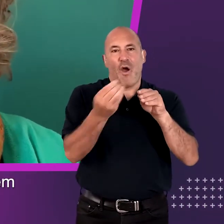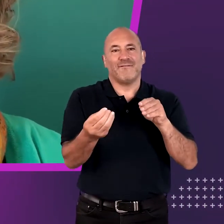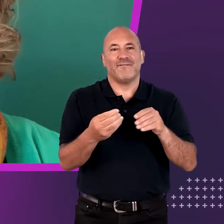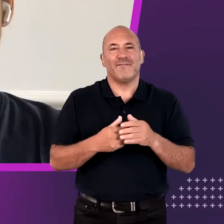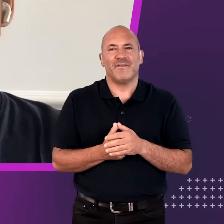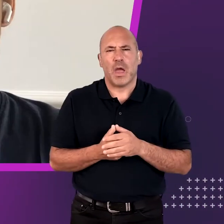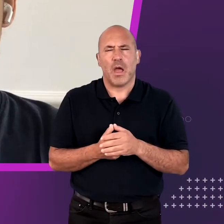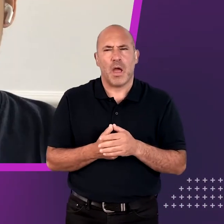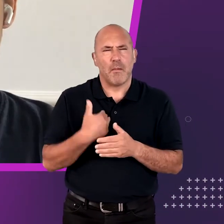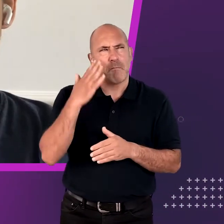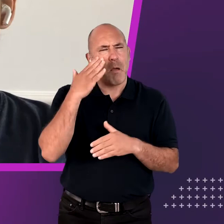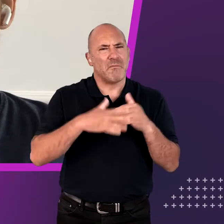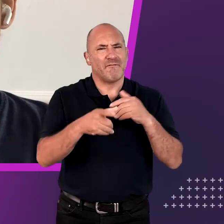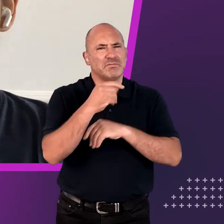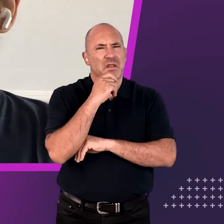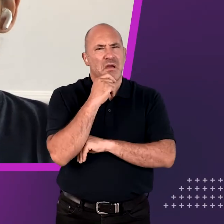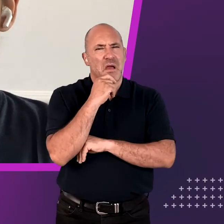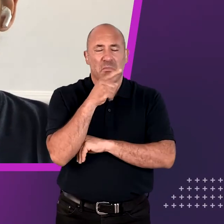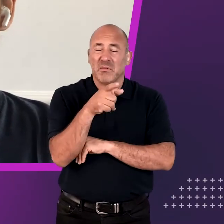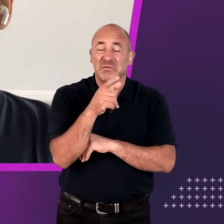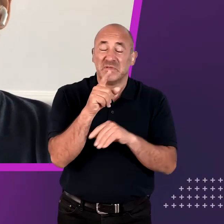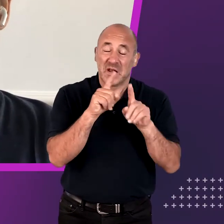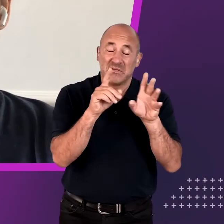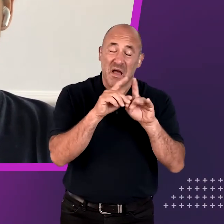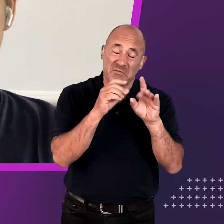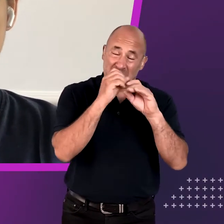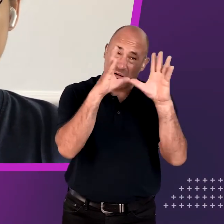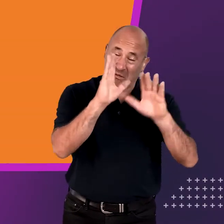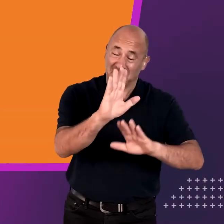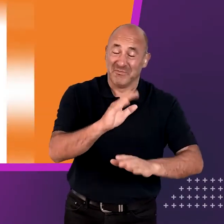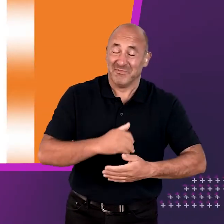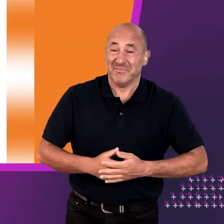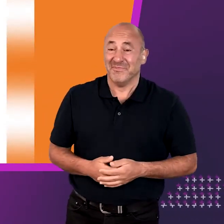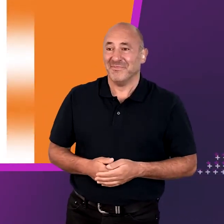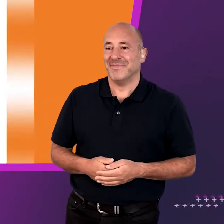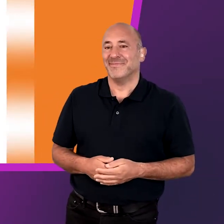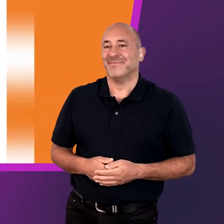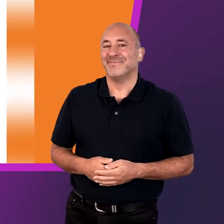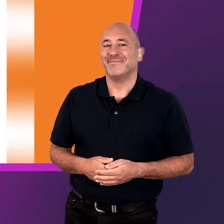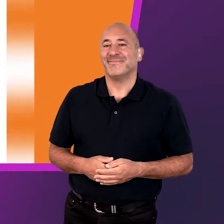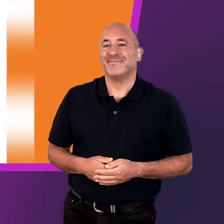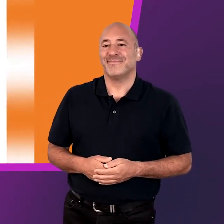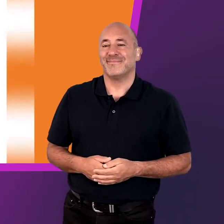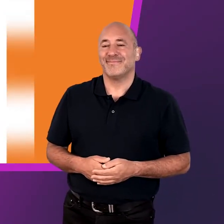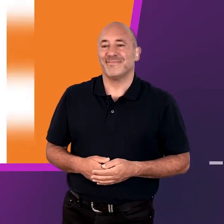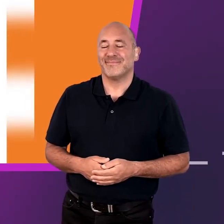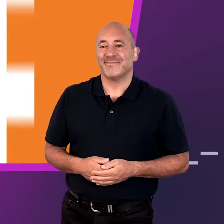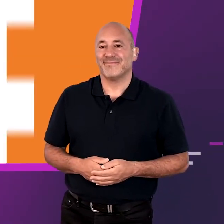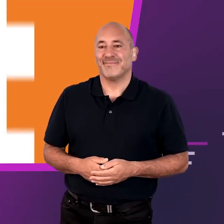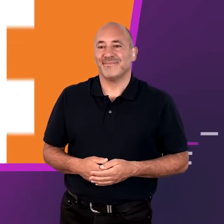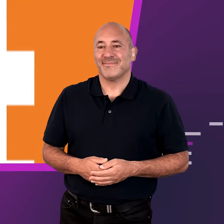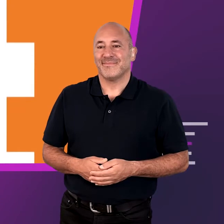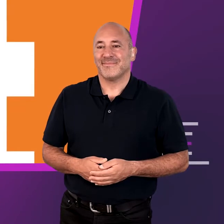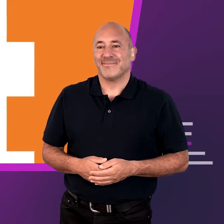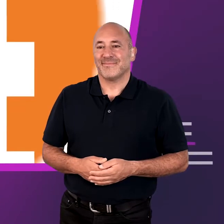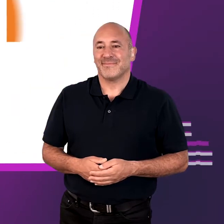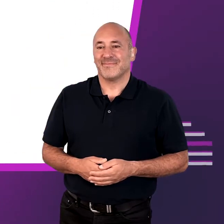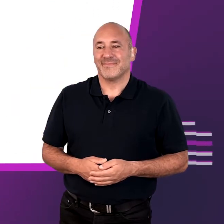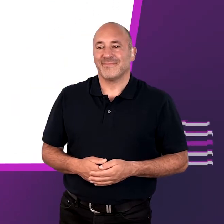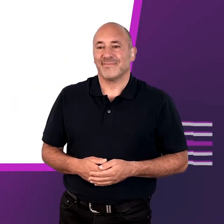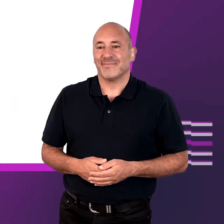get it off. Not sure my mum's ever done that, but yeah, that's the idea.